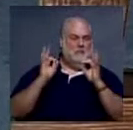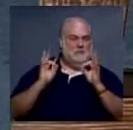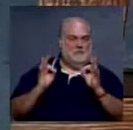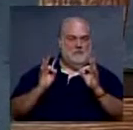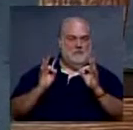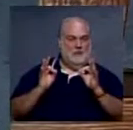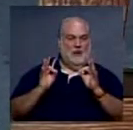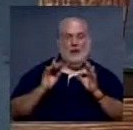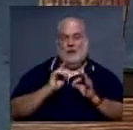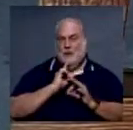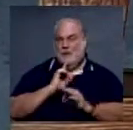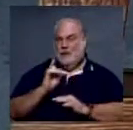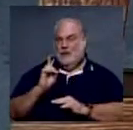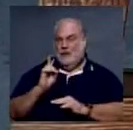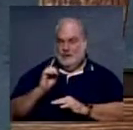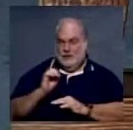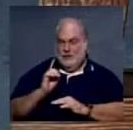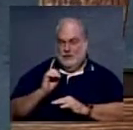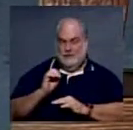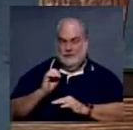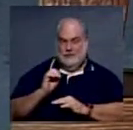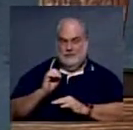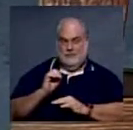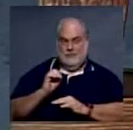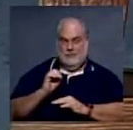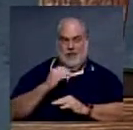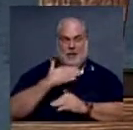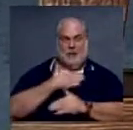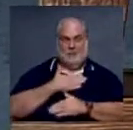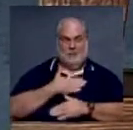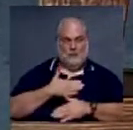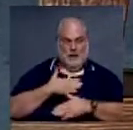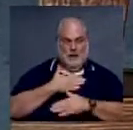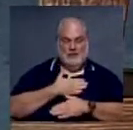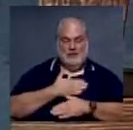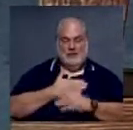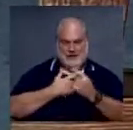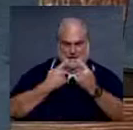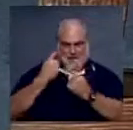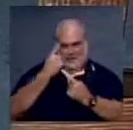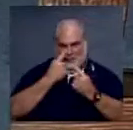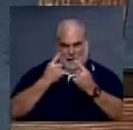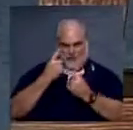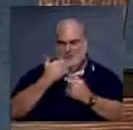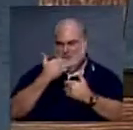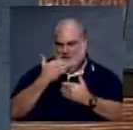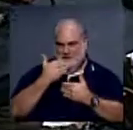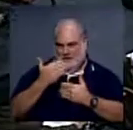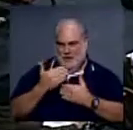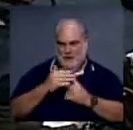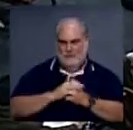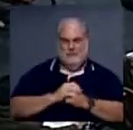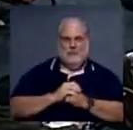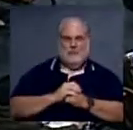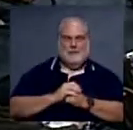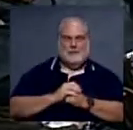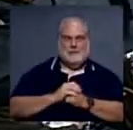do. I would certainly appreciate the consideration. Thank you. Thank you, Mr.